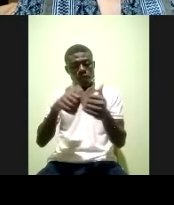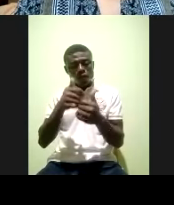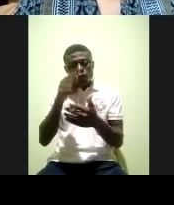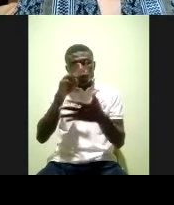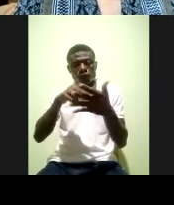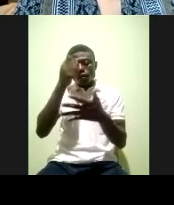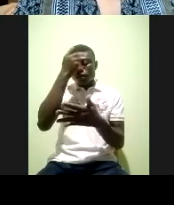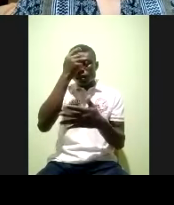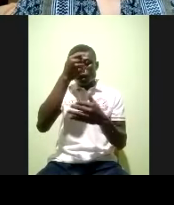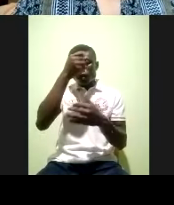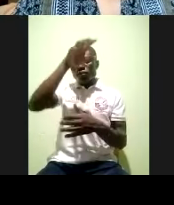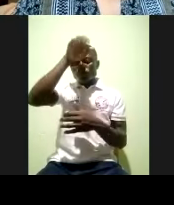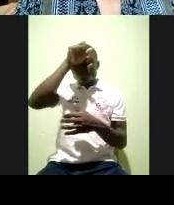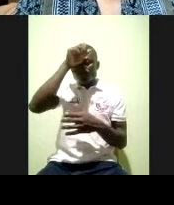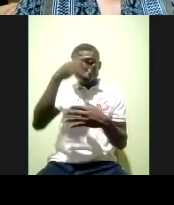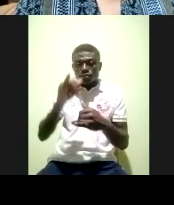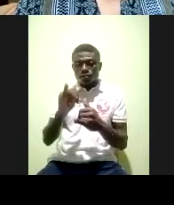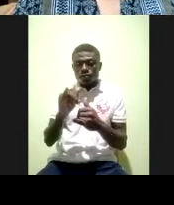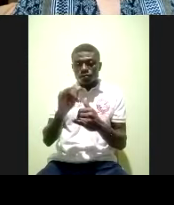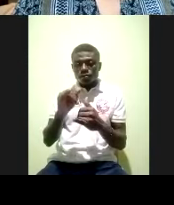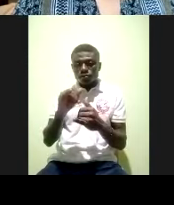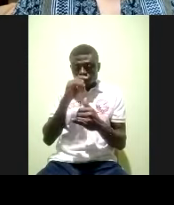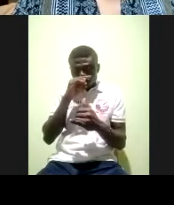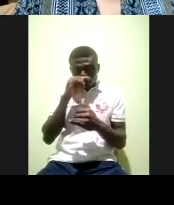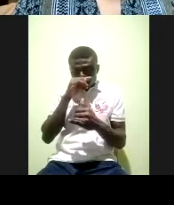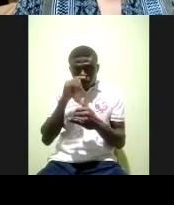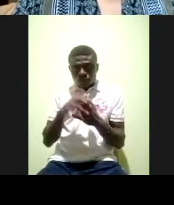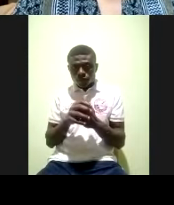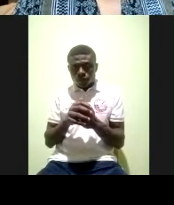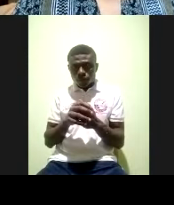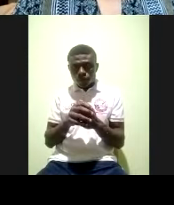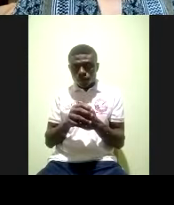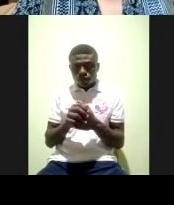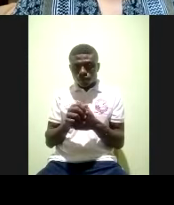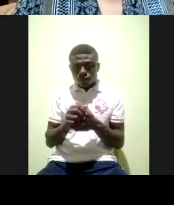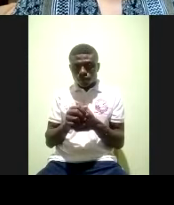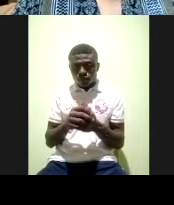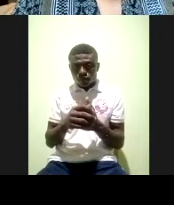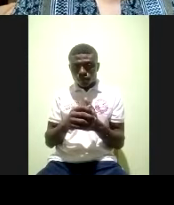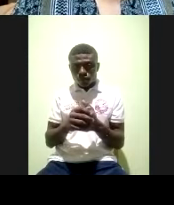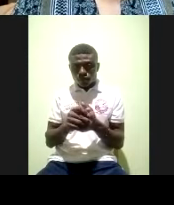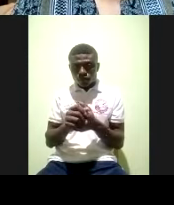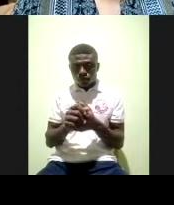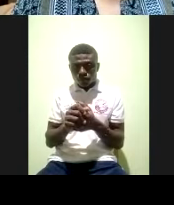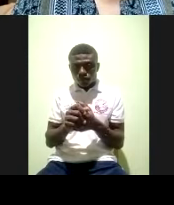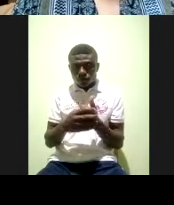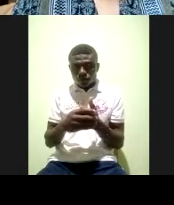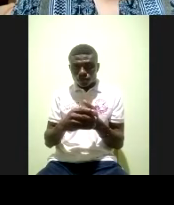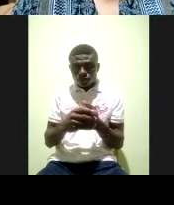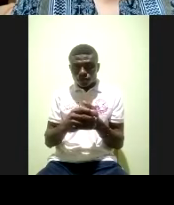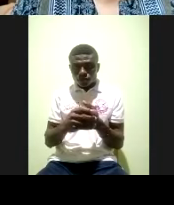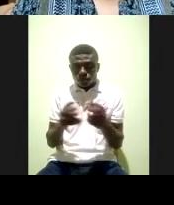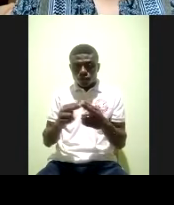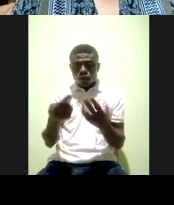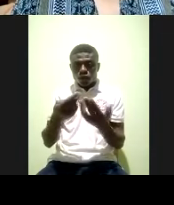can read it. Stairs, this is the correct reading would